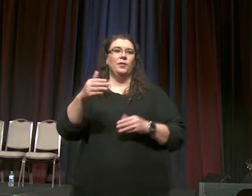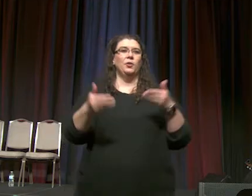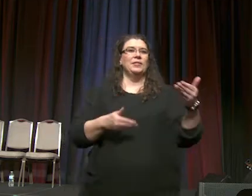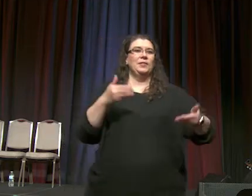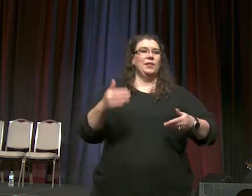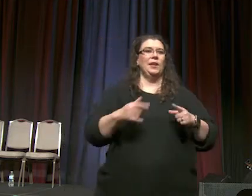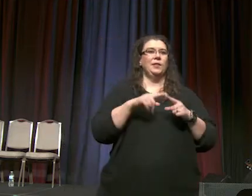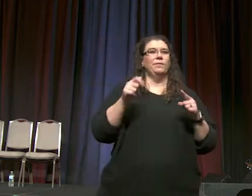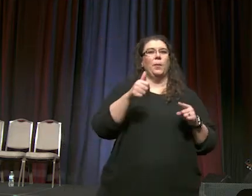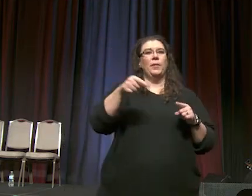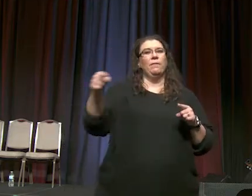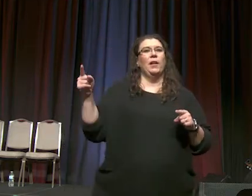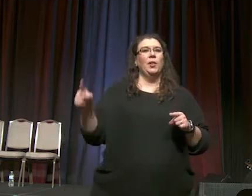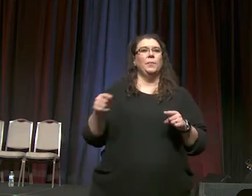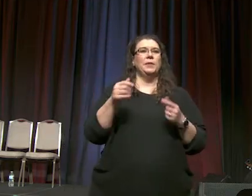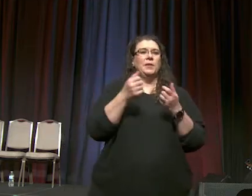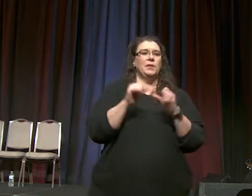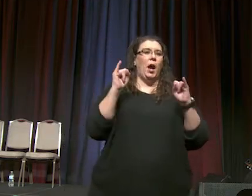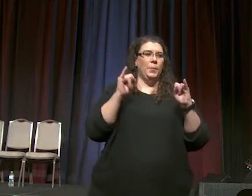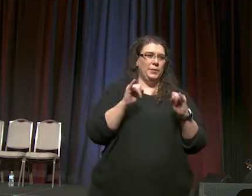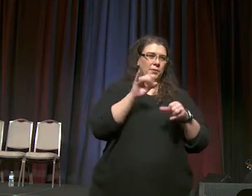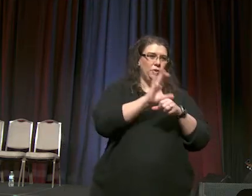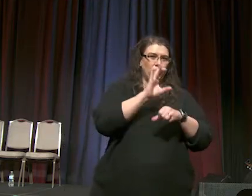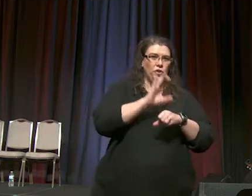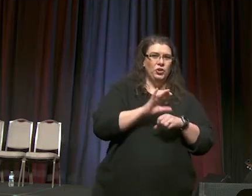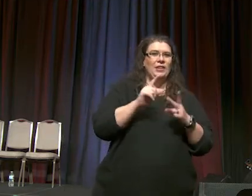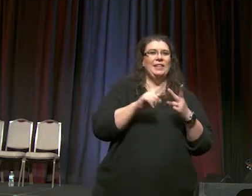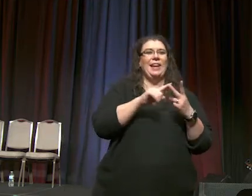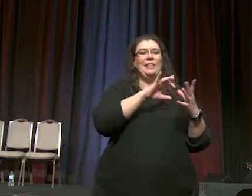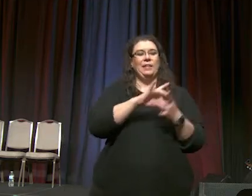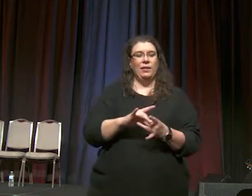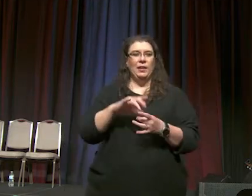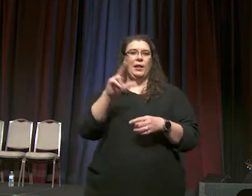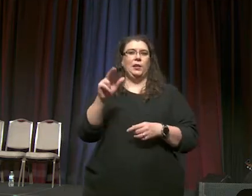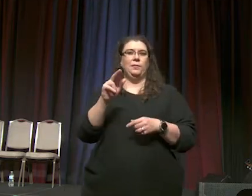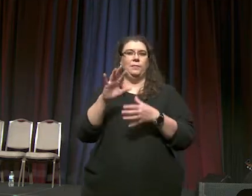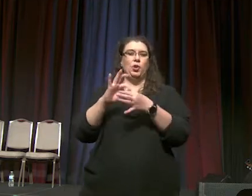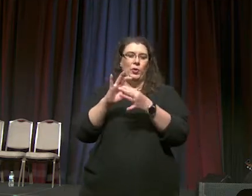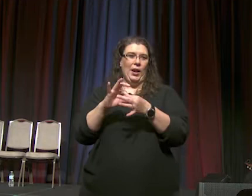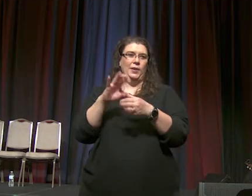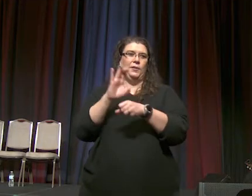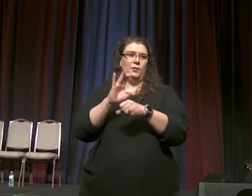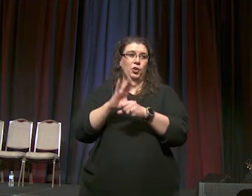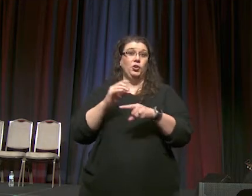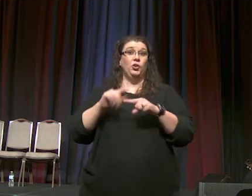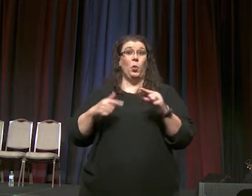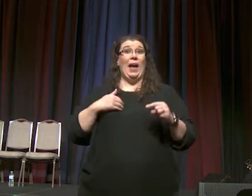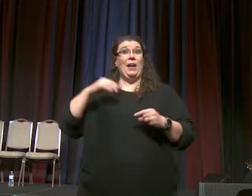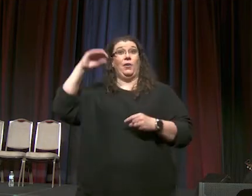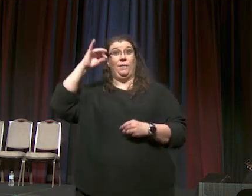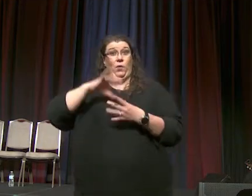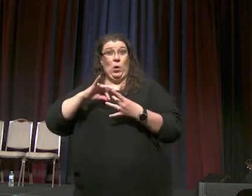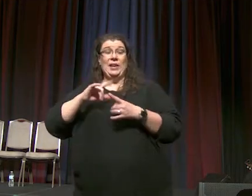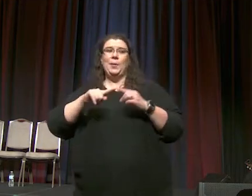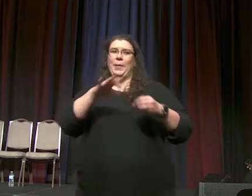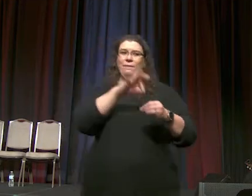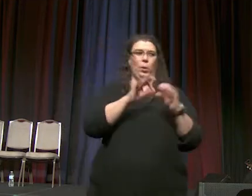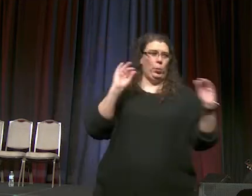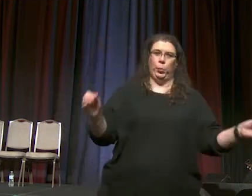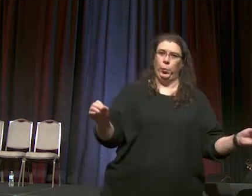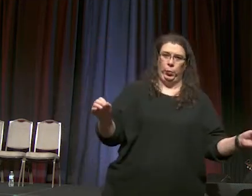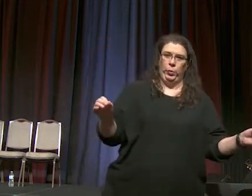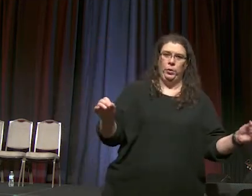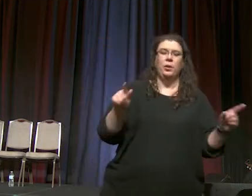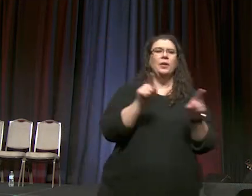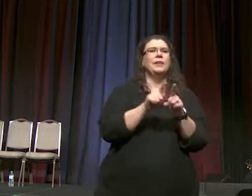affiliated autonomous churches and the affiliated united churches who have voice but no vote. In addition to that,